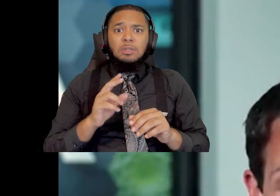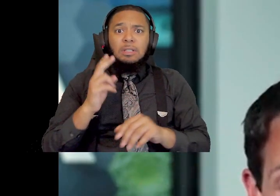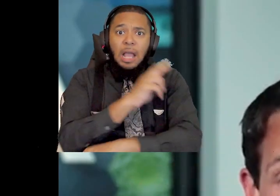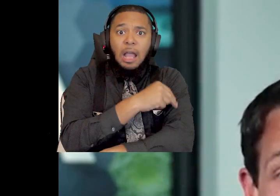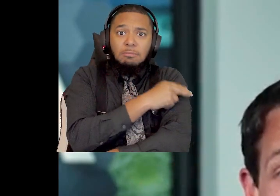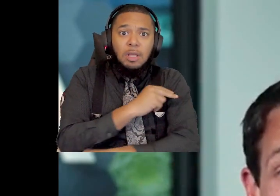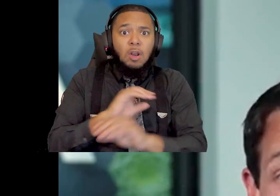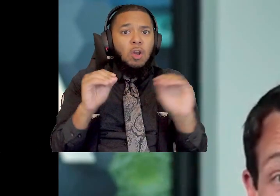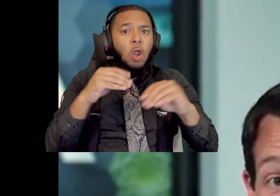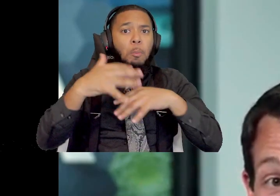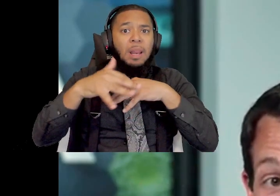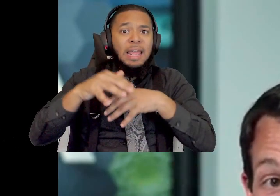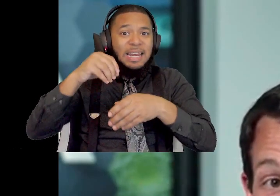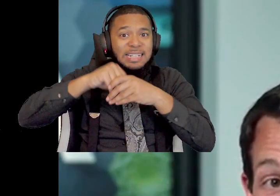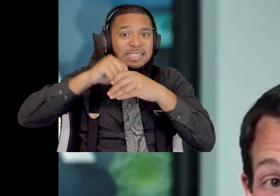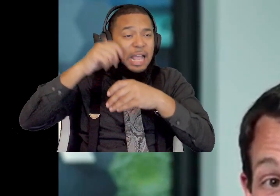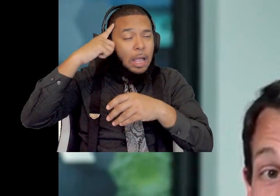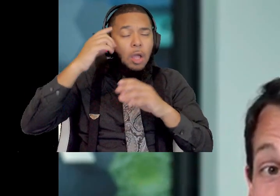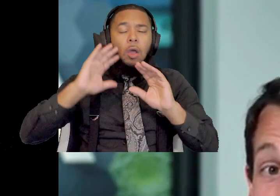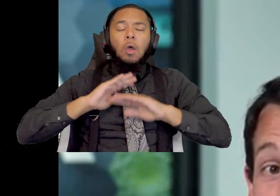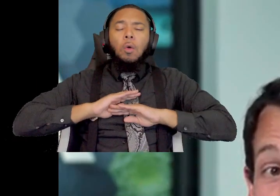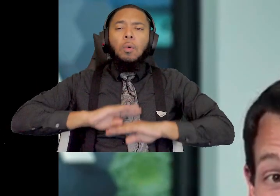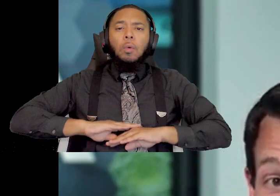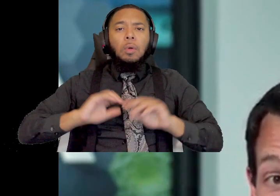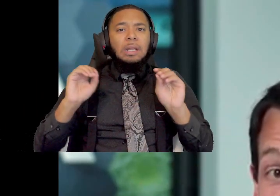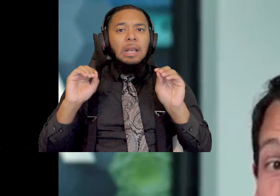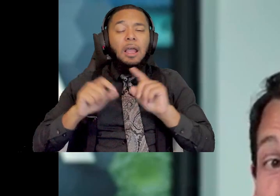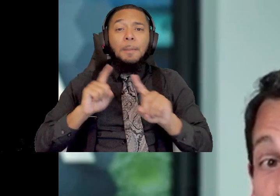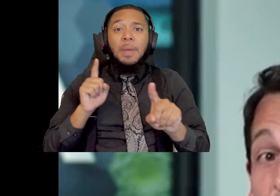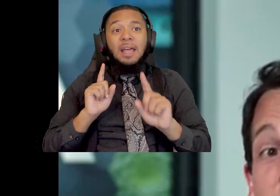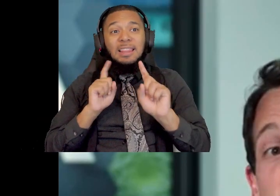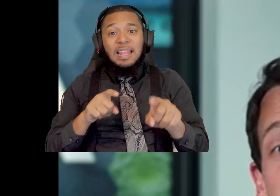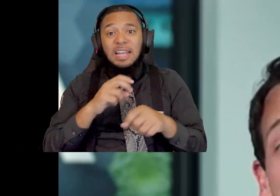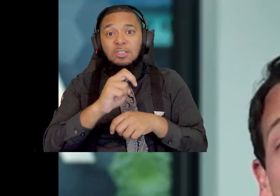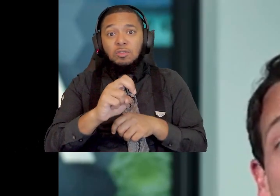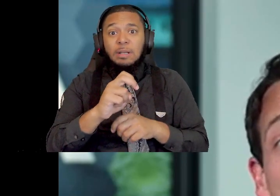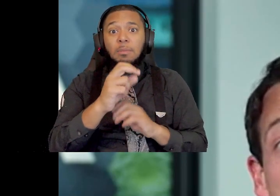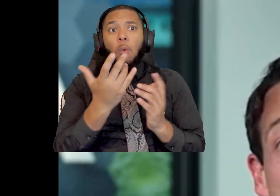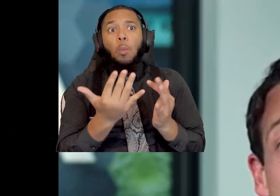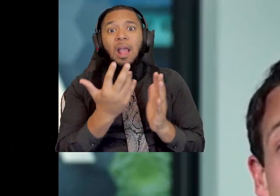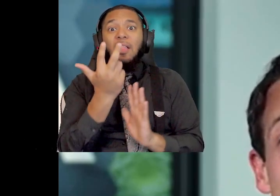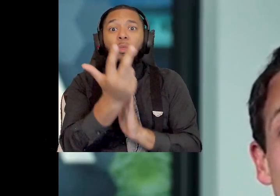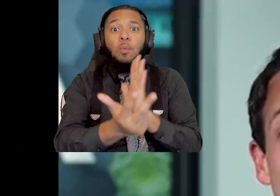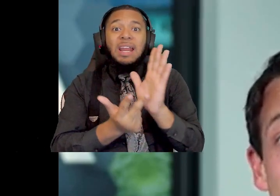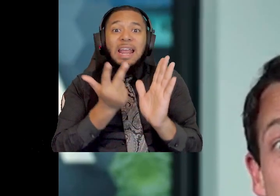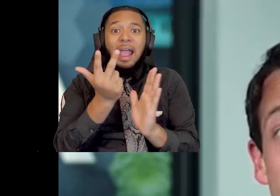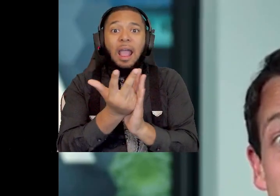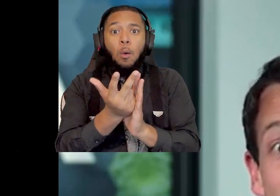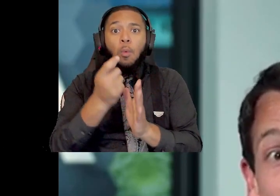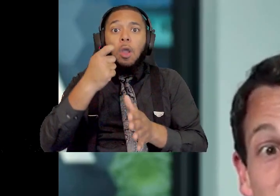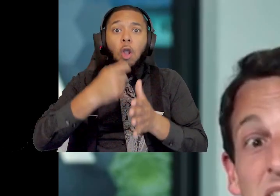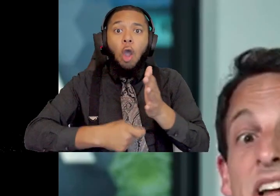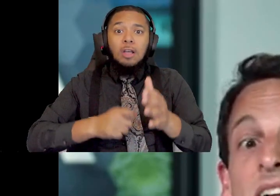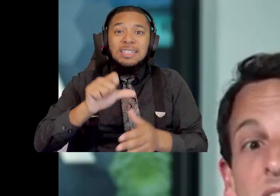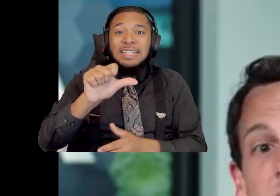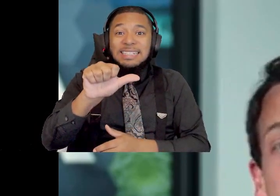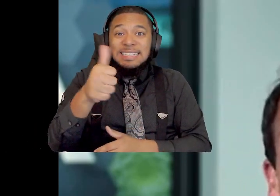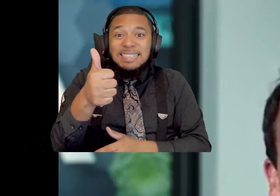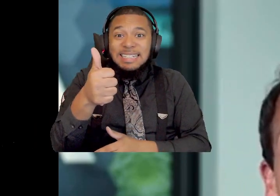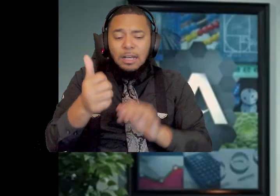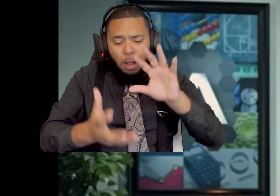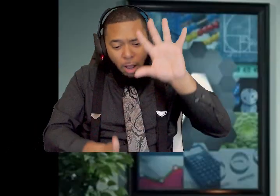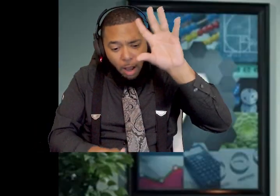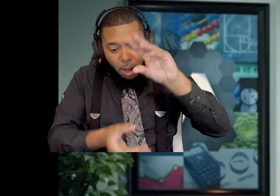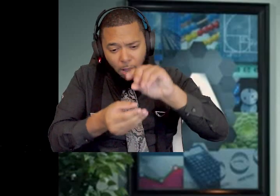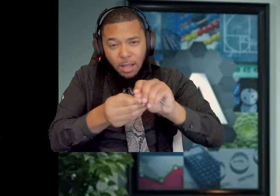brain but that trip we were in that emergency room for three hours cost ten thousand dollars